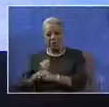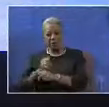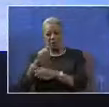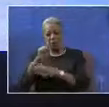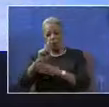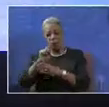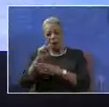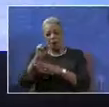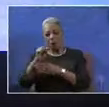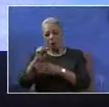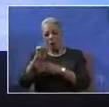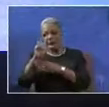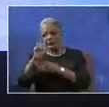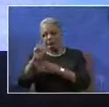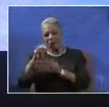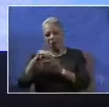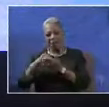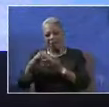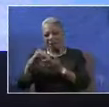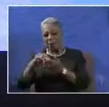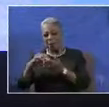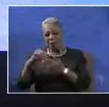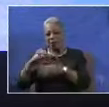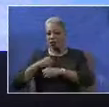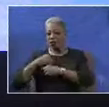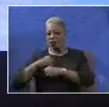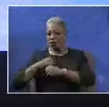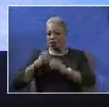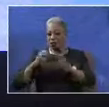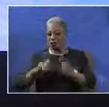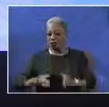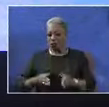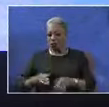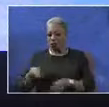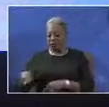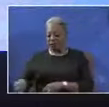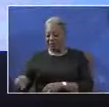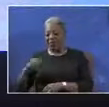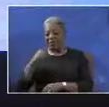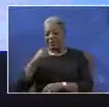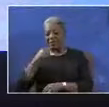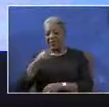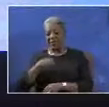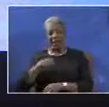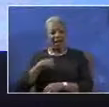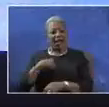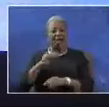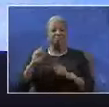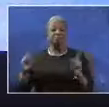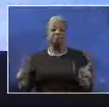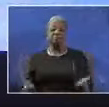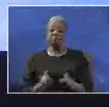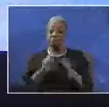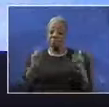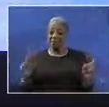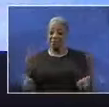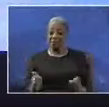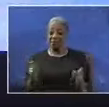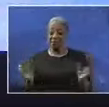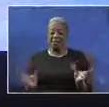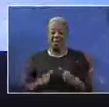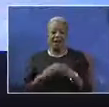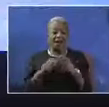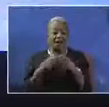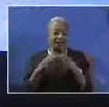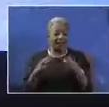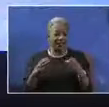million potential soldiers, David says, I have sinned greatly. Is it